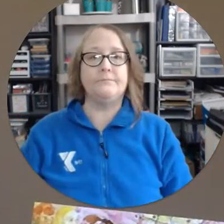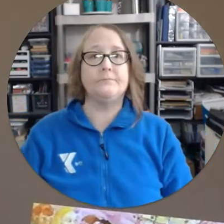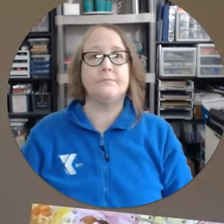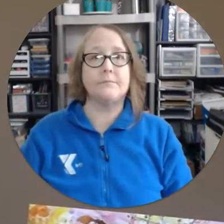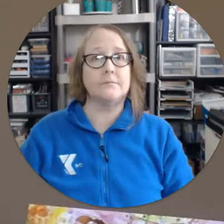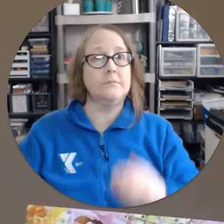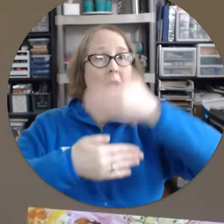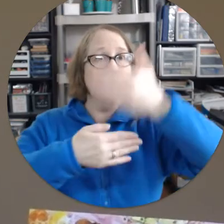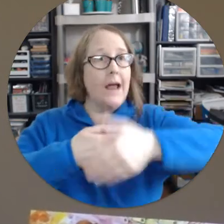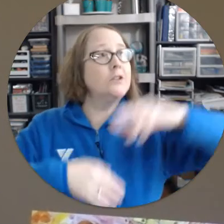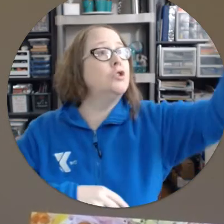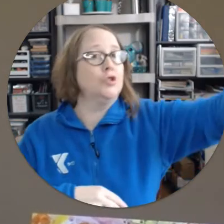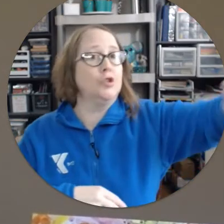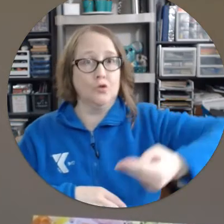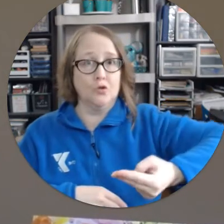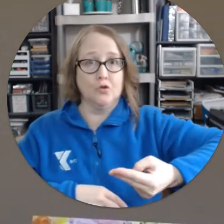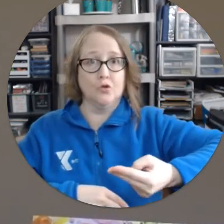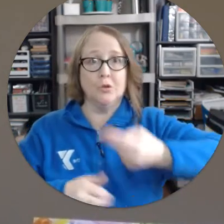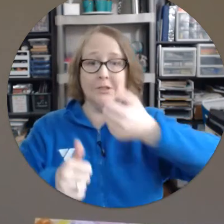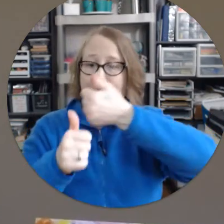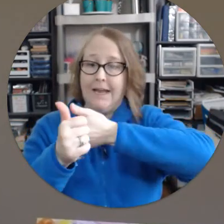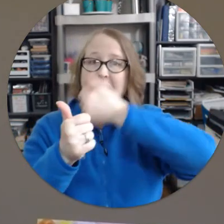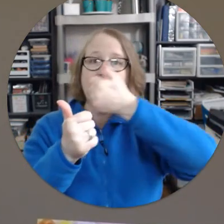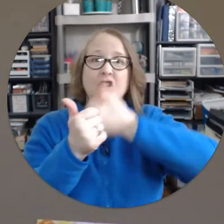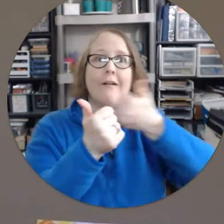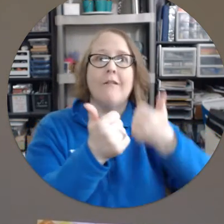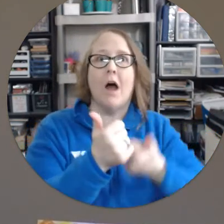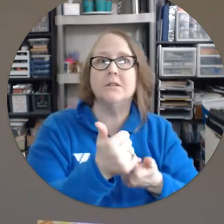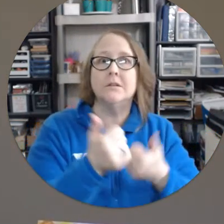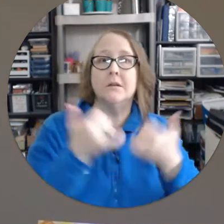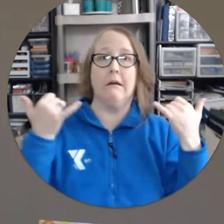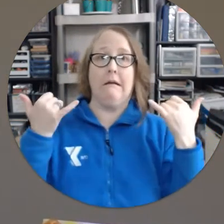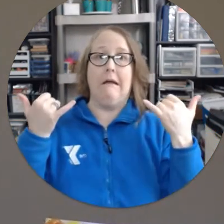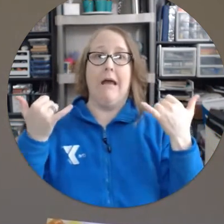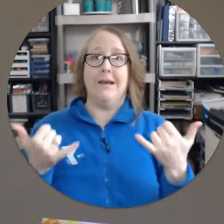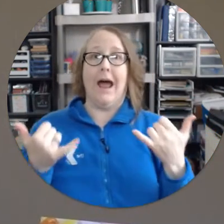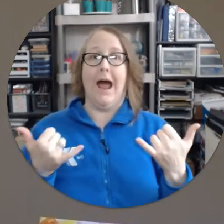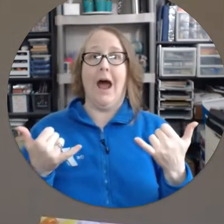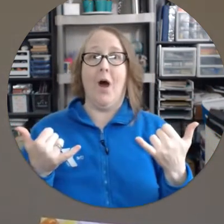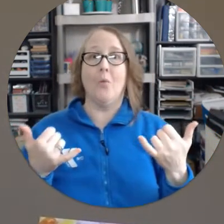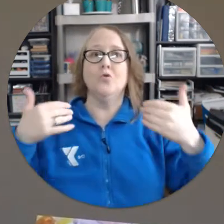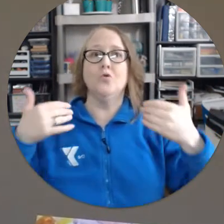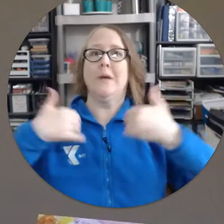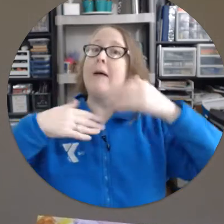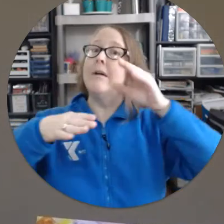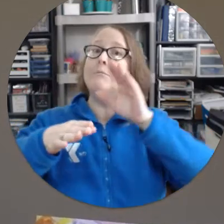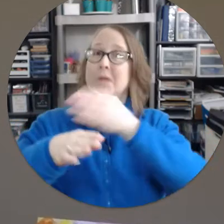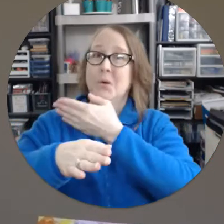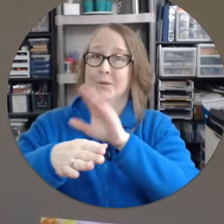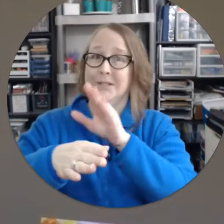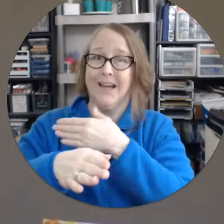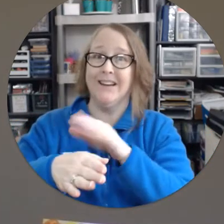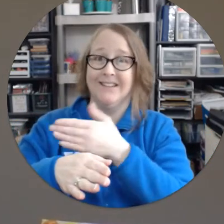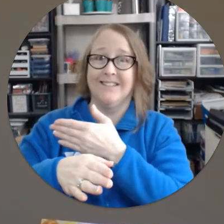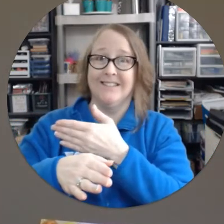Then she introduced each of us. And now we're going to have music, she